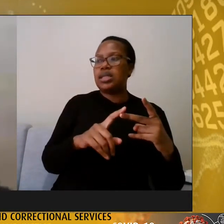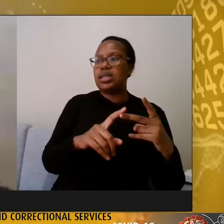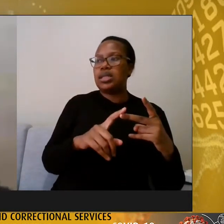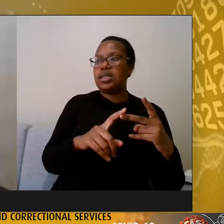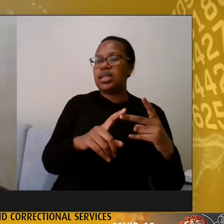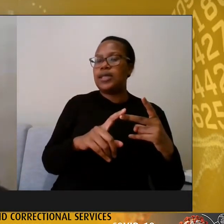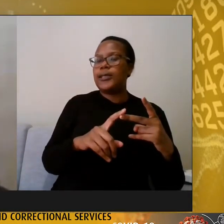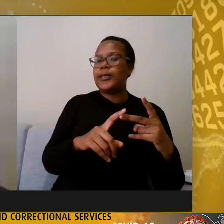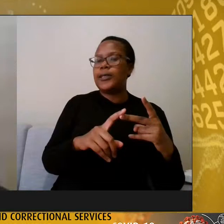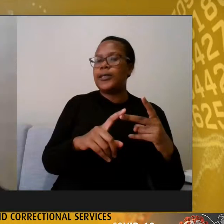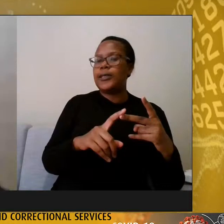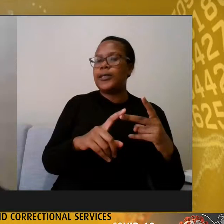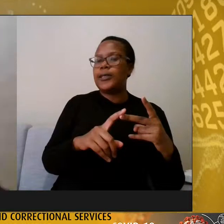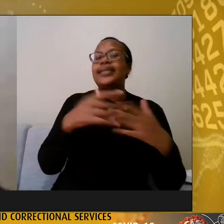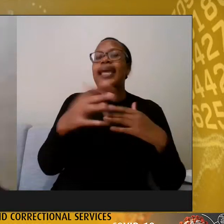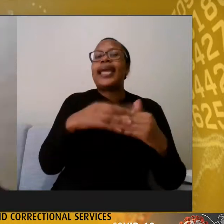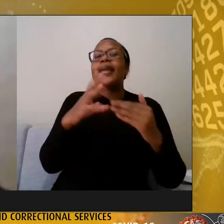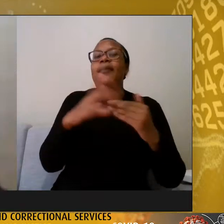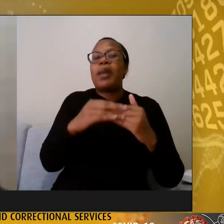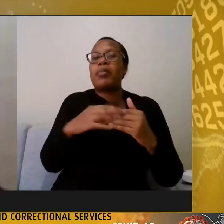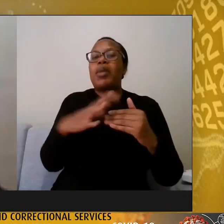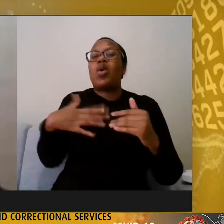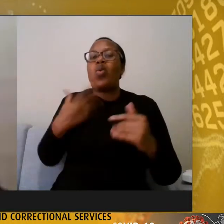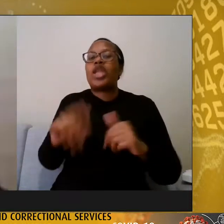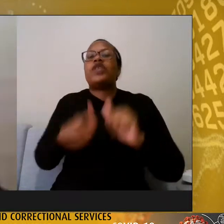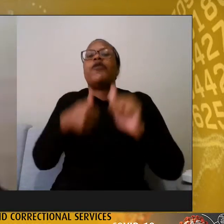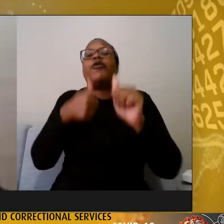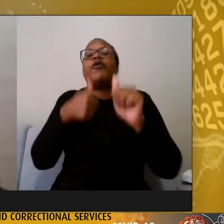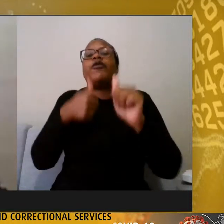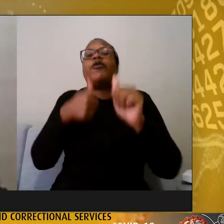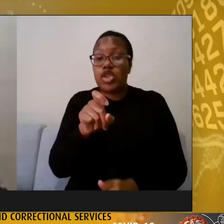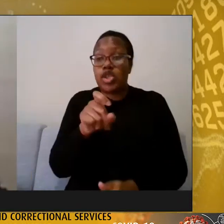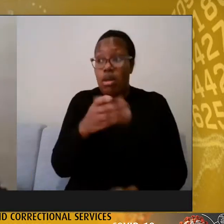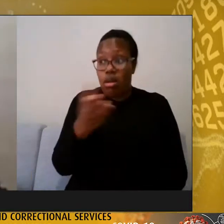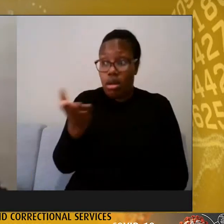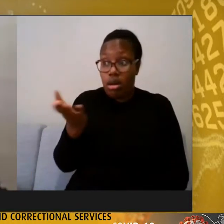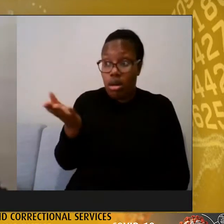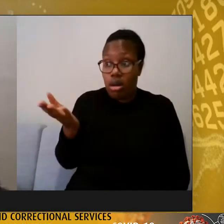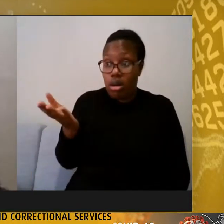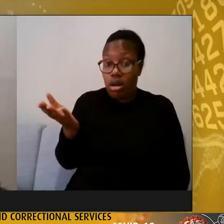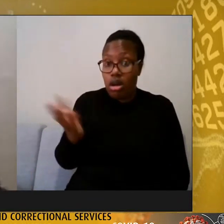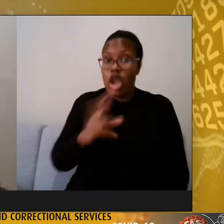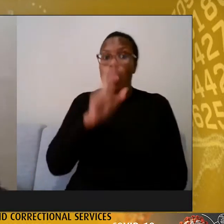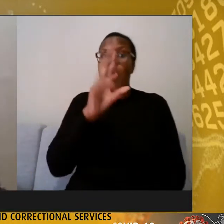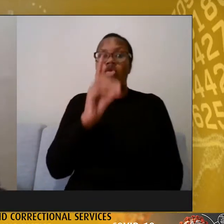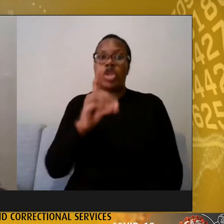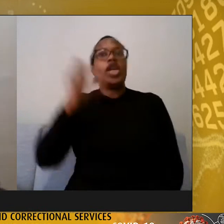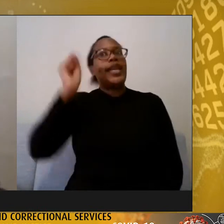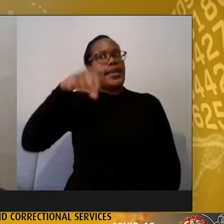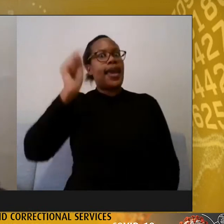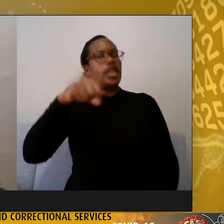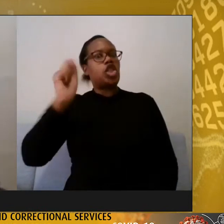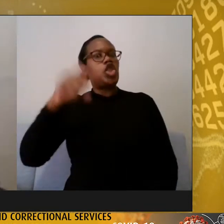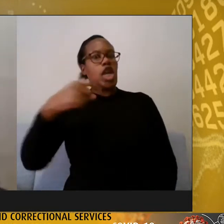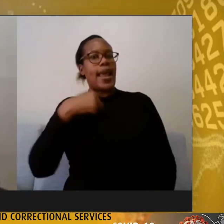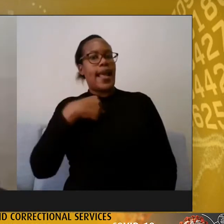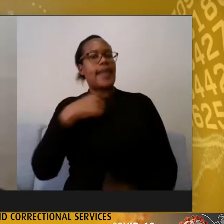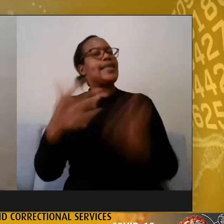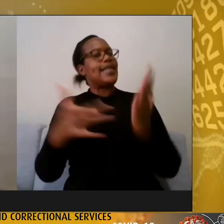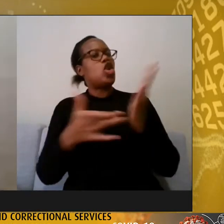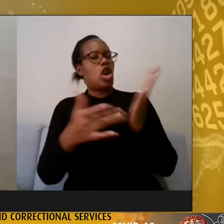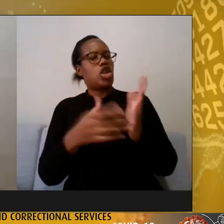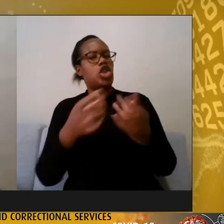Is there any member who wants to ask a follow-up question? Yes, Chair. I indicated technologically.